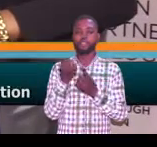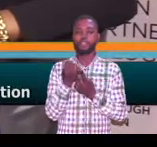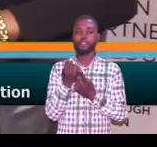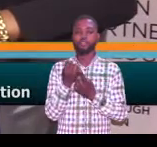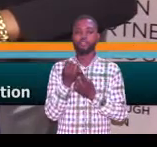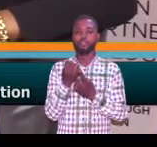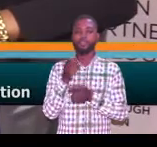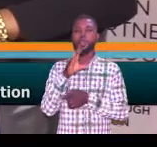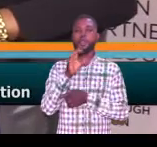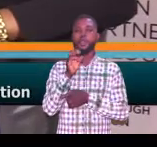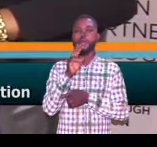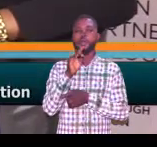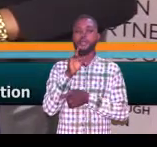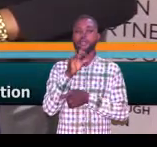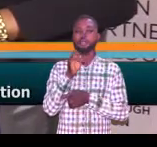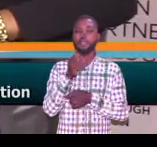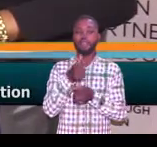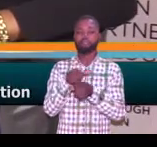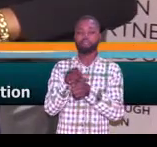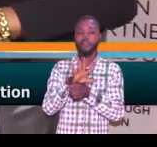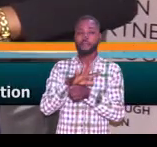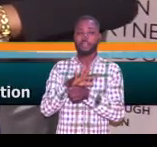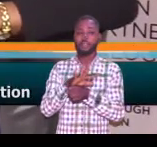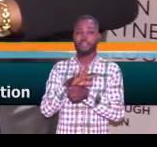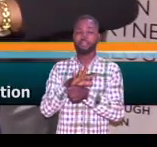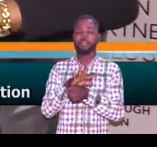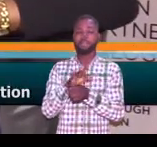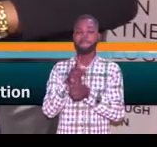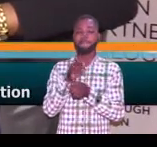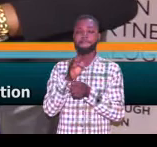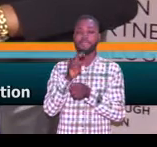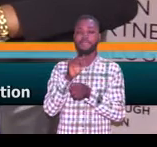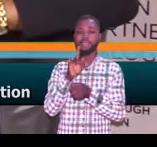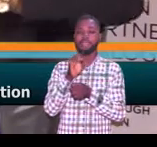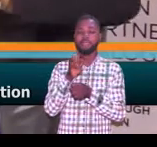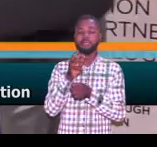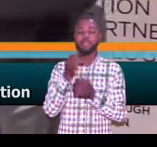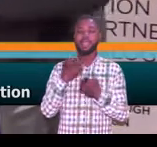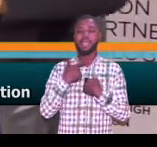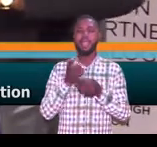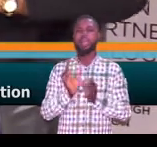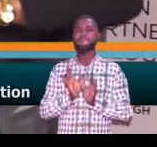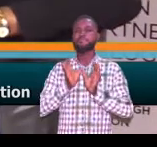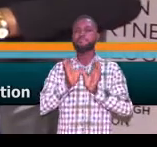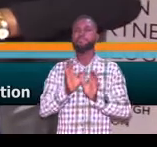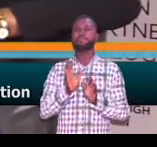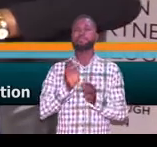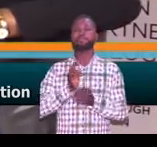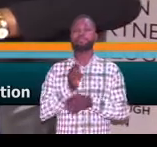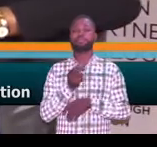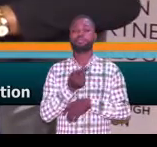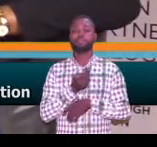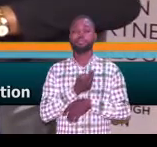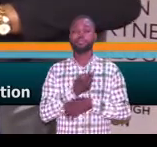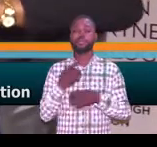situation, the COVID-19 pandemic has actually pushed us everyone forward to begin